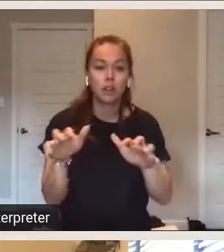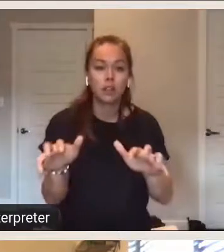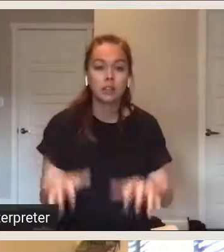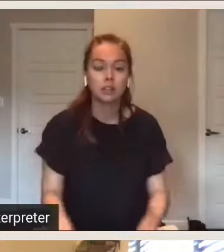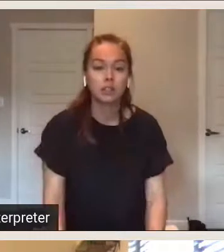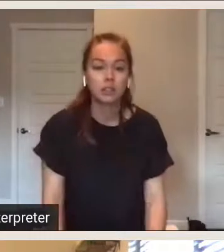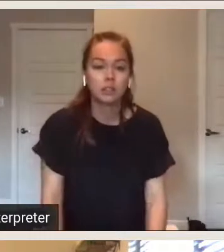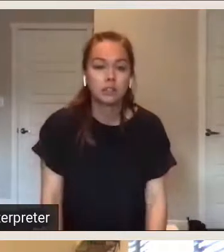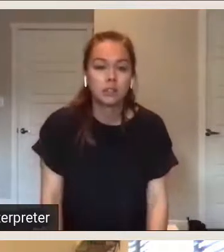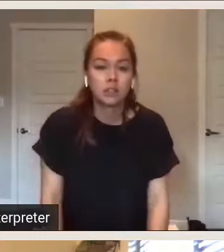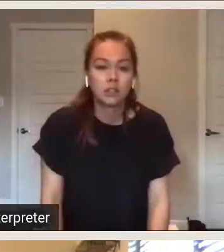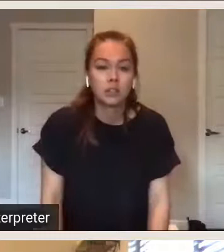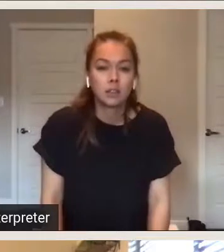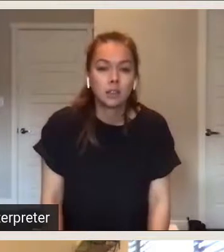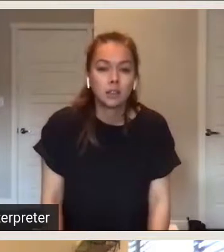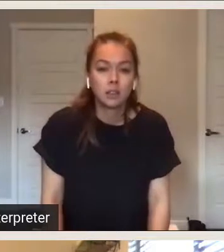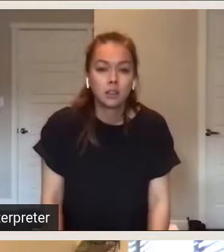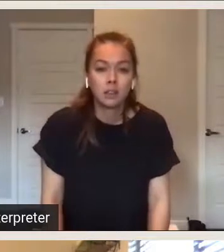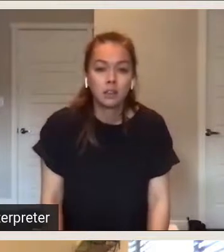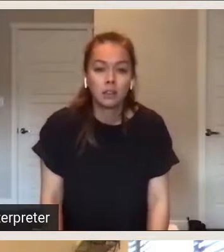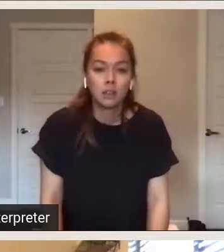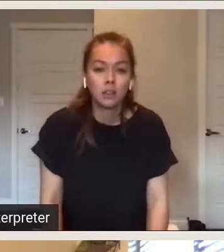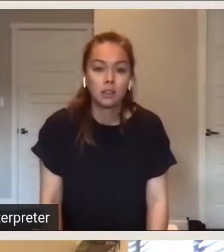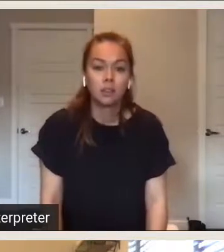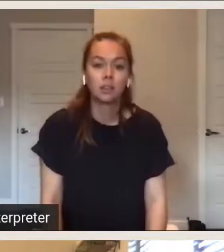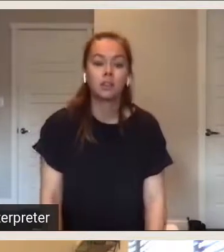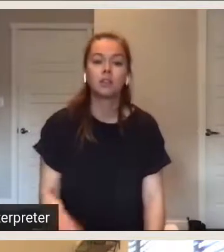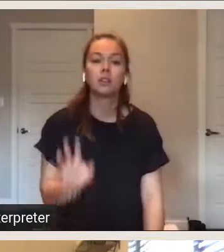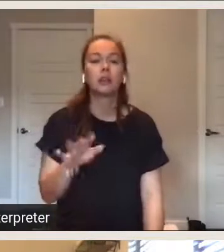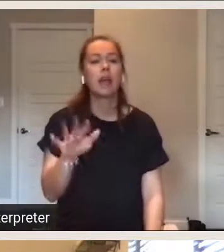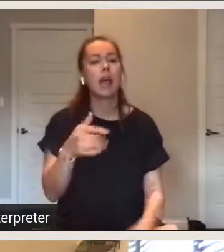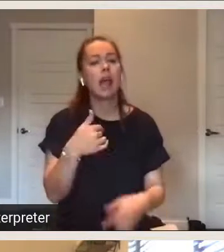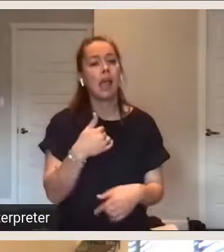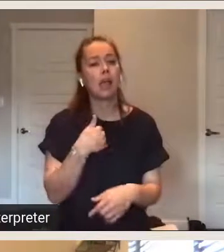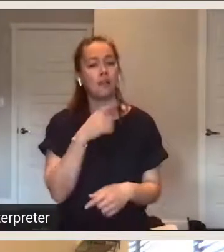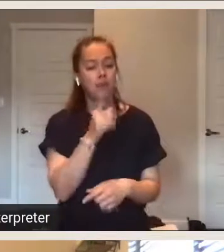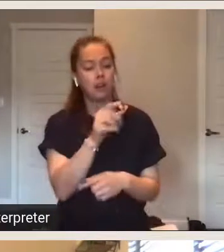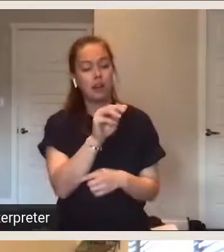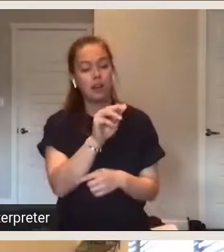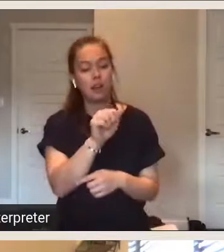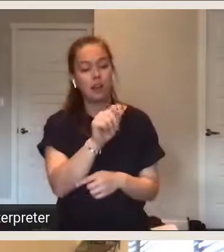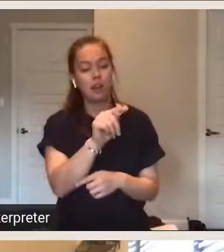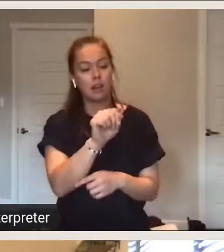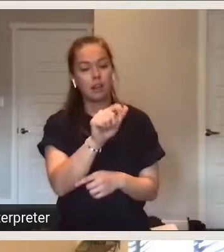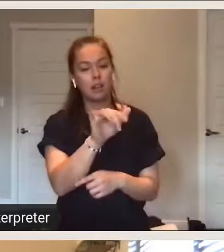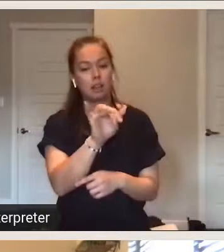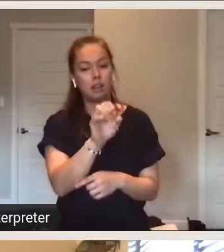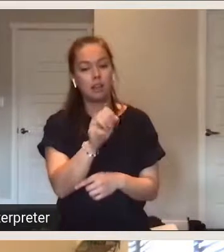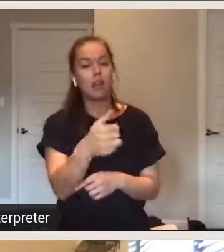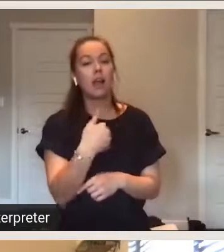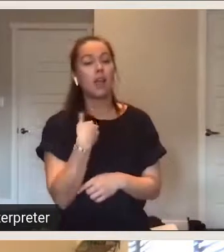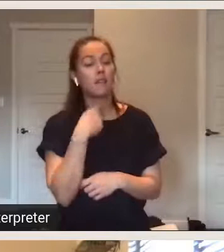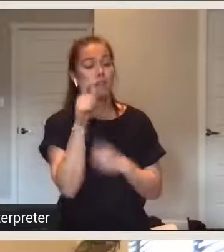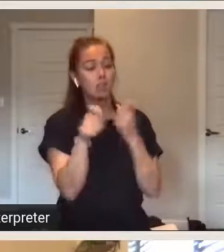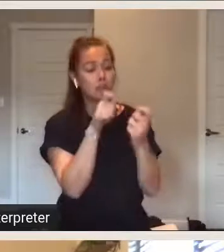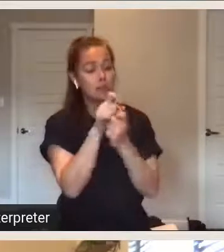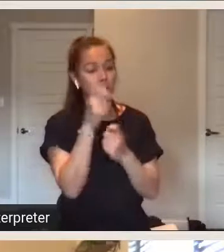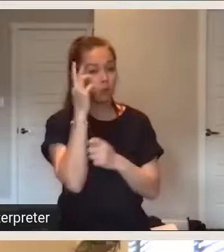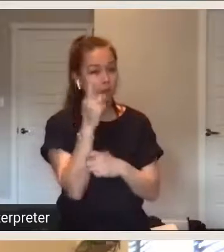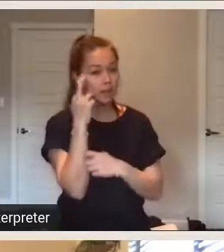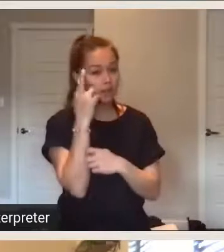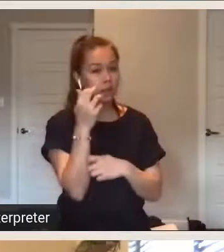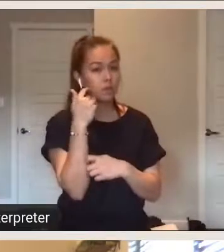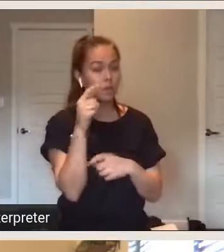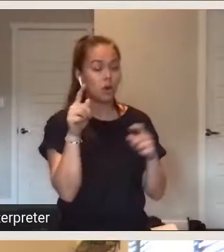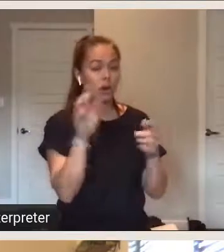for you, Natalie. Is there a specific reason for choosing the square aspect ratio? Is it a